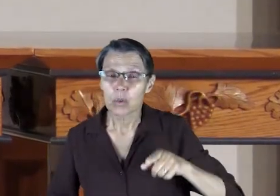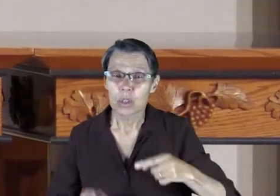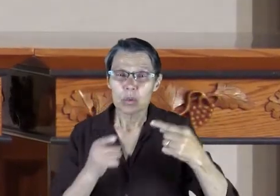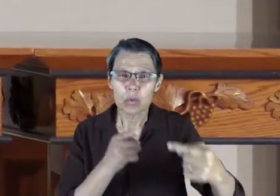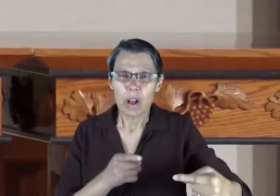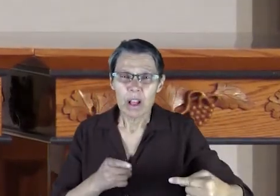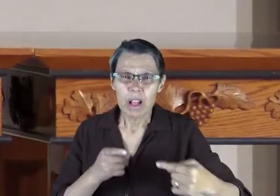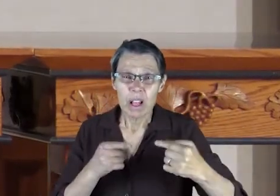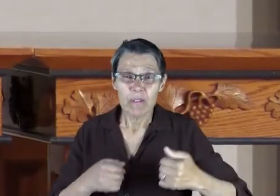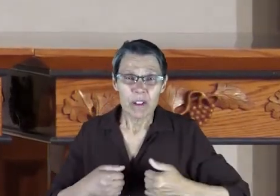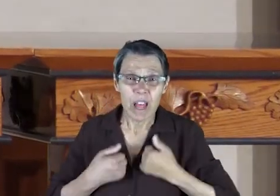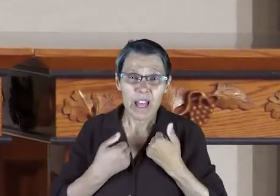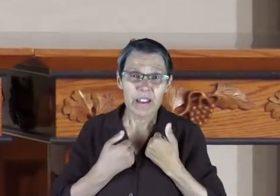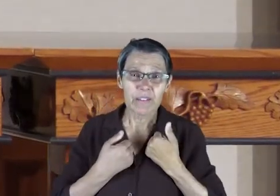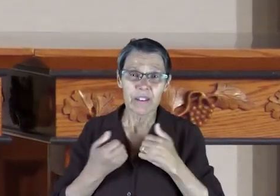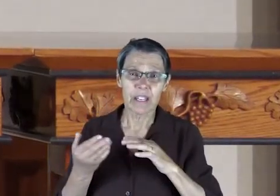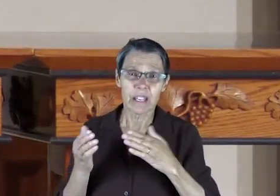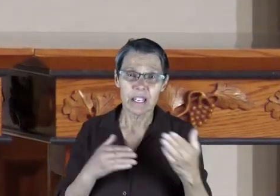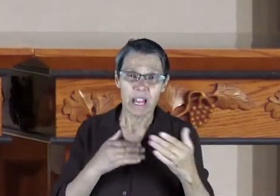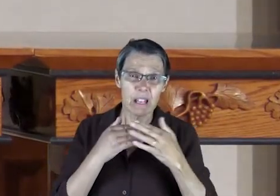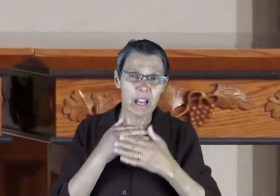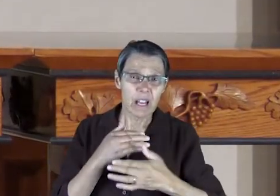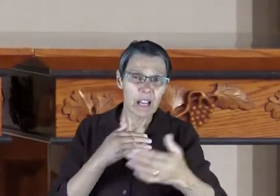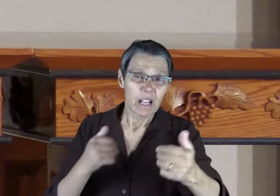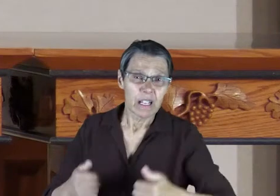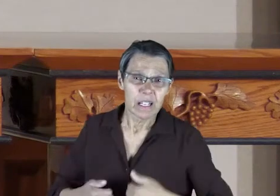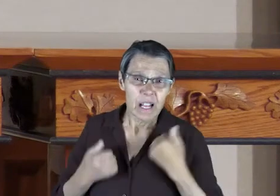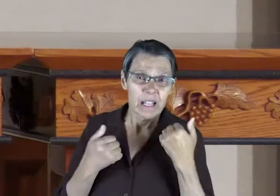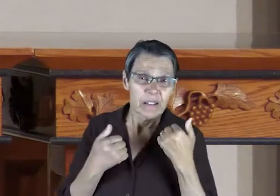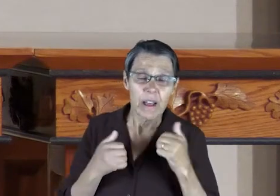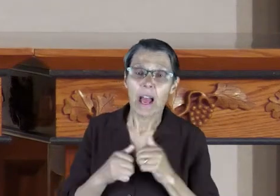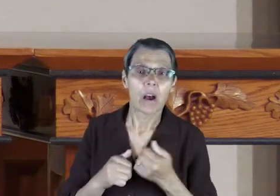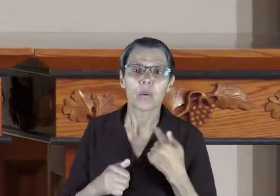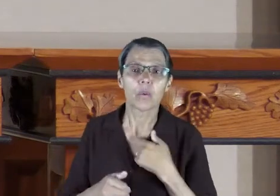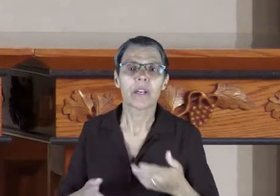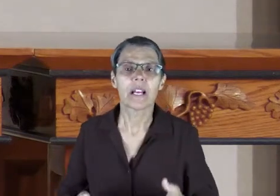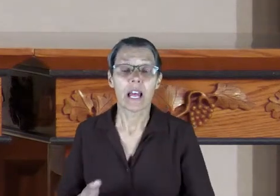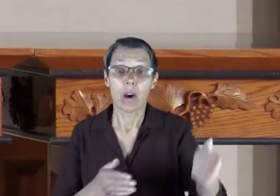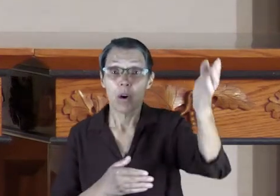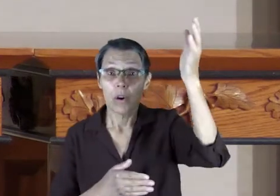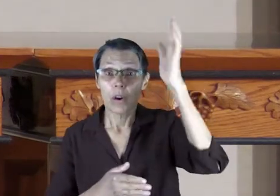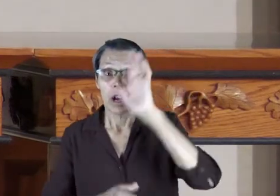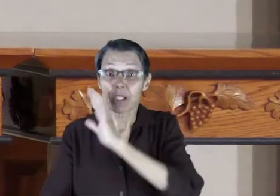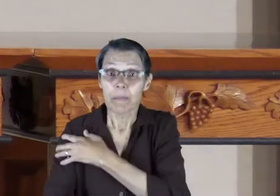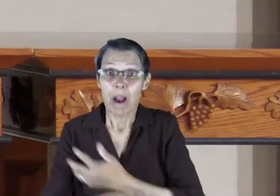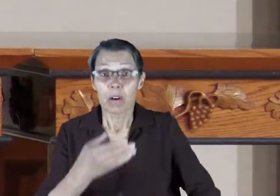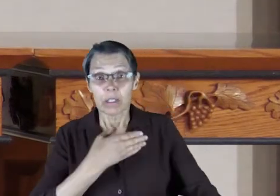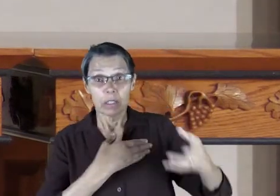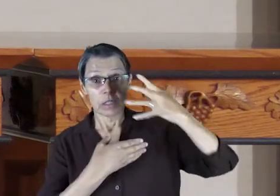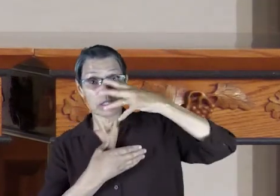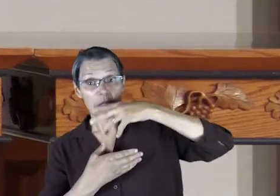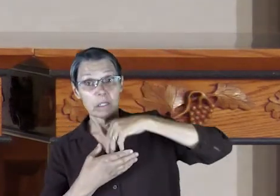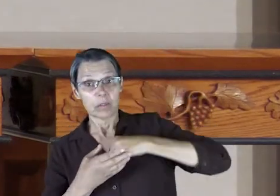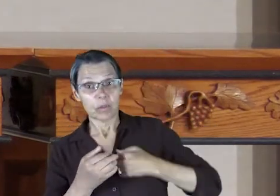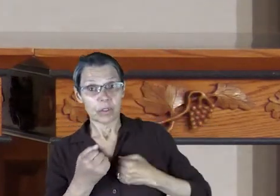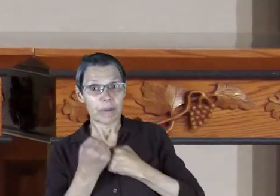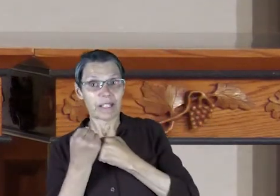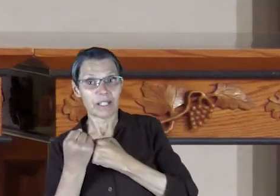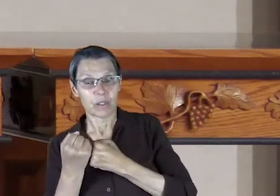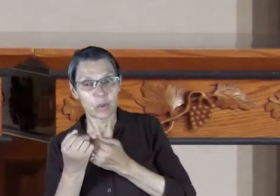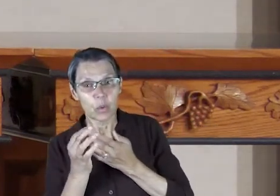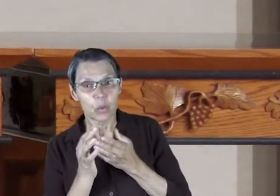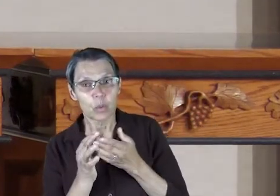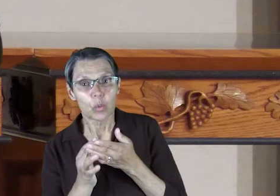of life and death and life after death, how do we allow the power of God in our lives to sustain